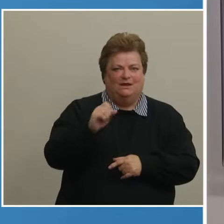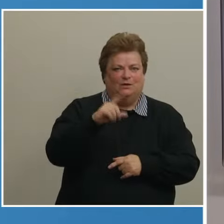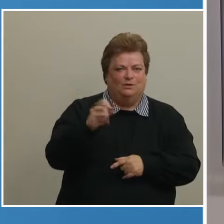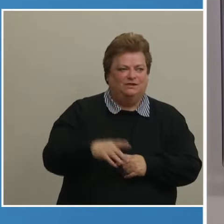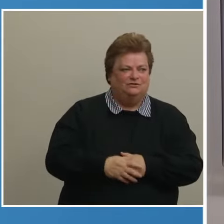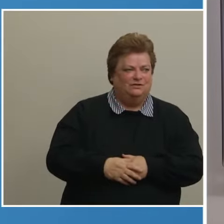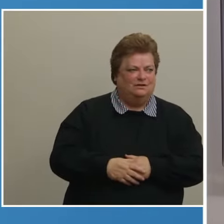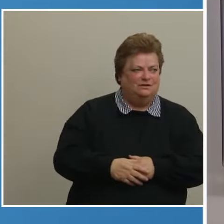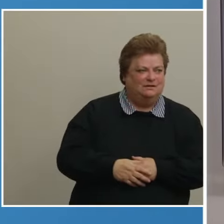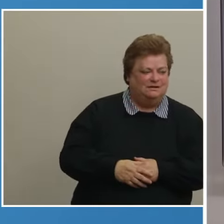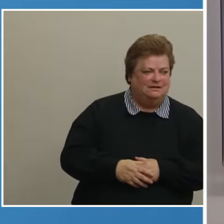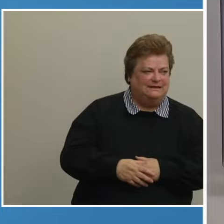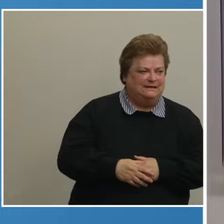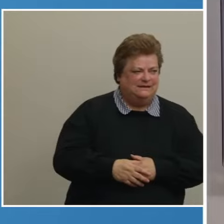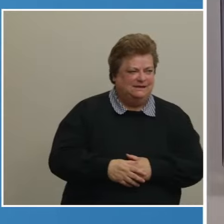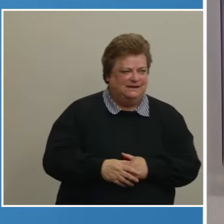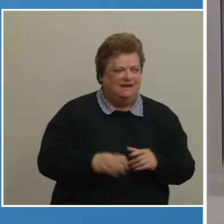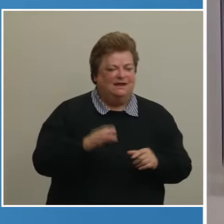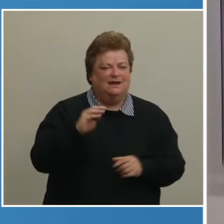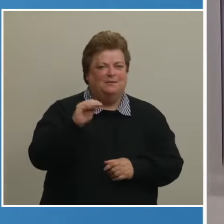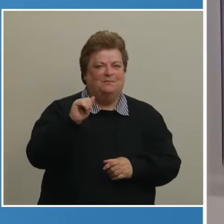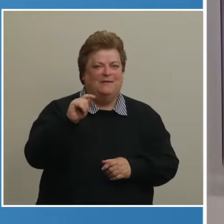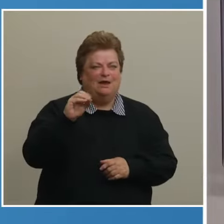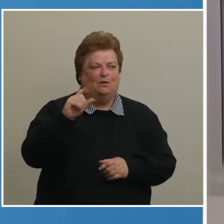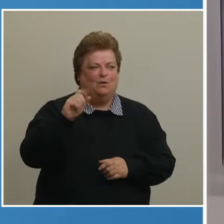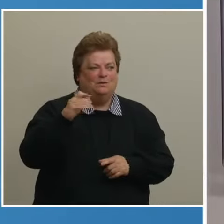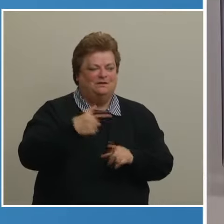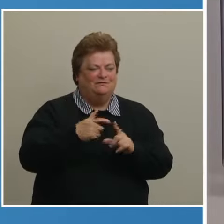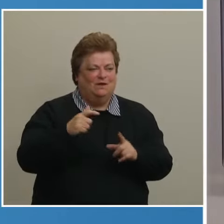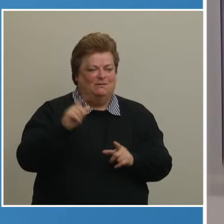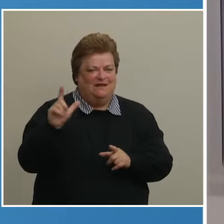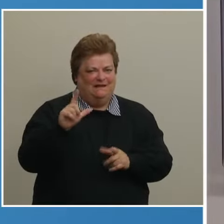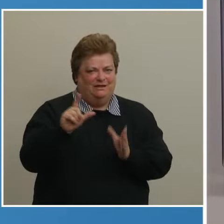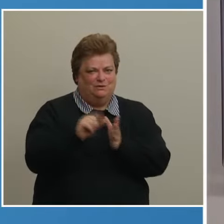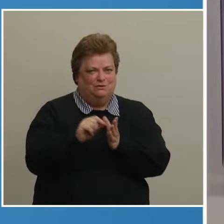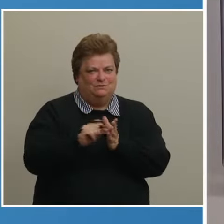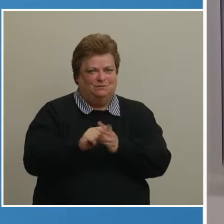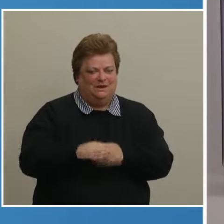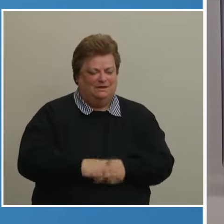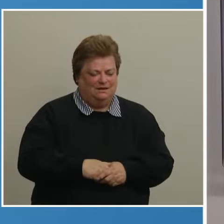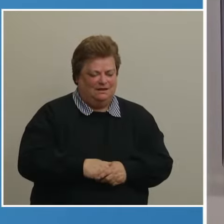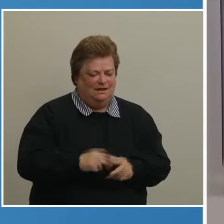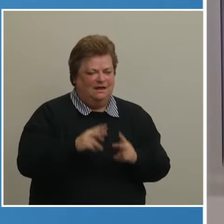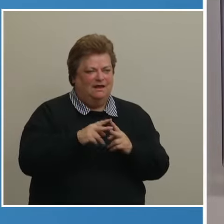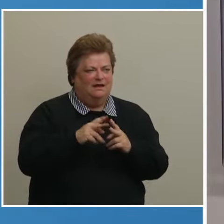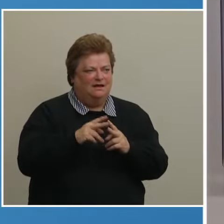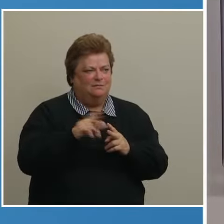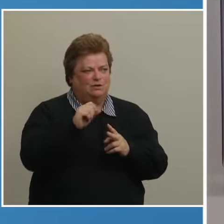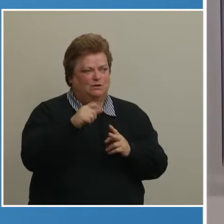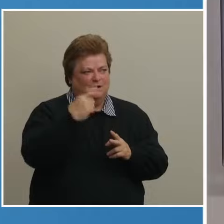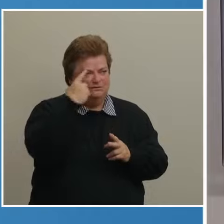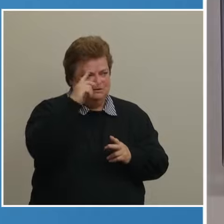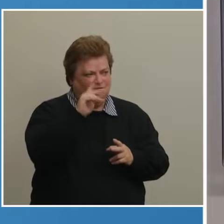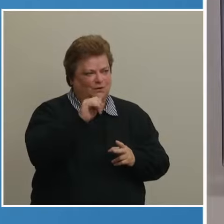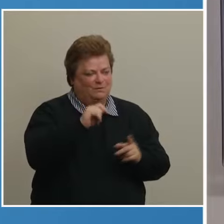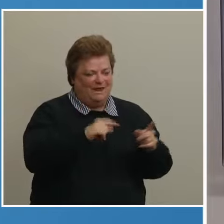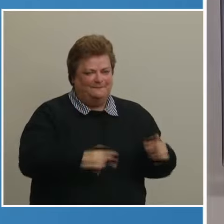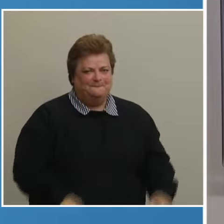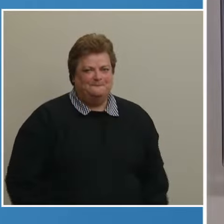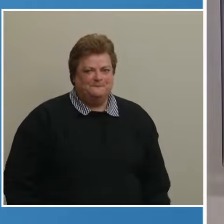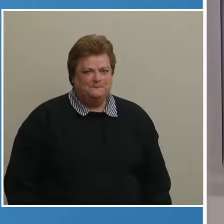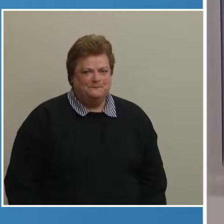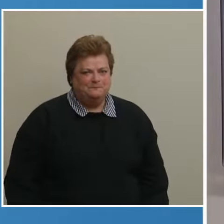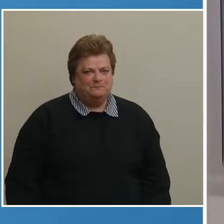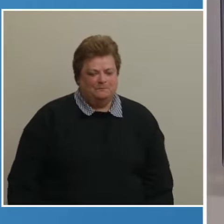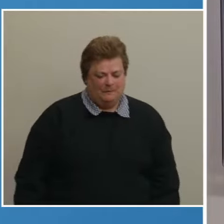Hi, Mayor. It's Matt Olberding from the Journal-Star. Hi, Matt. Hi, I have a couple of questions for Pat. All right, she'll be right back.